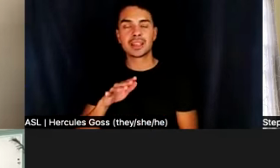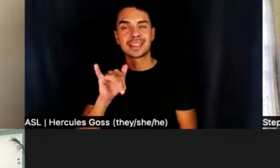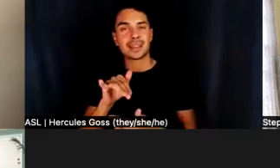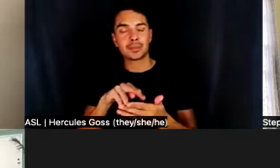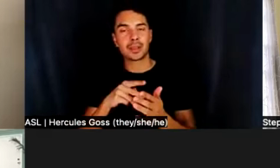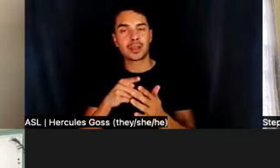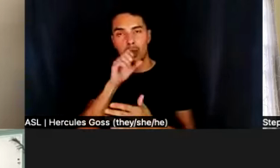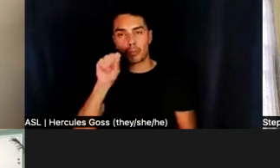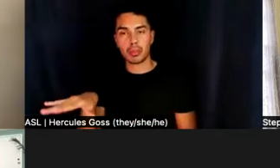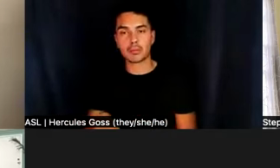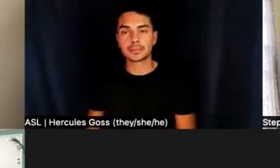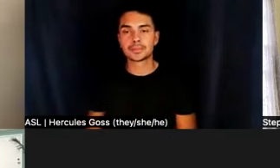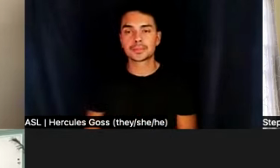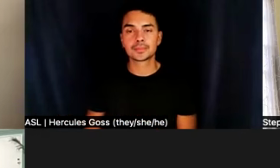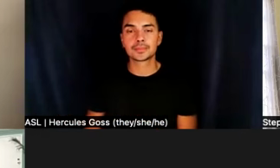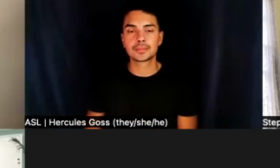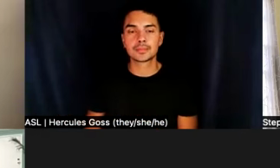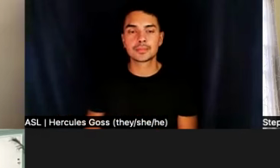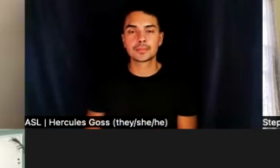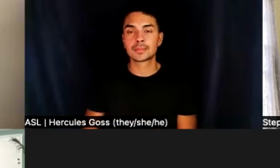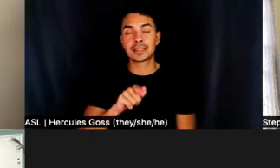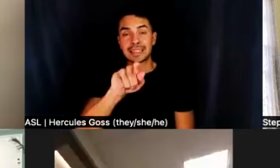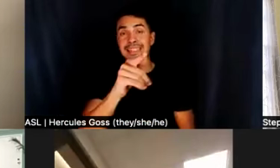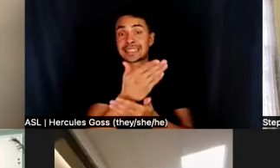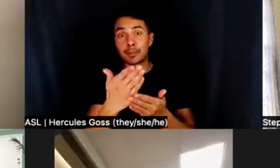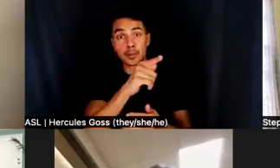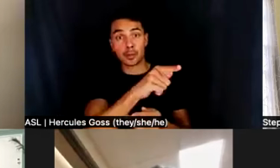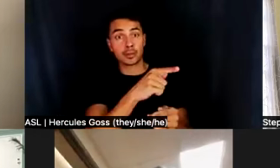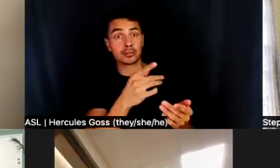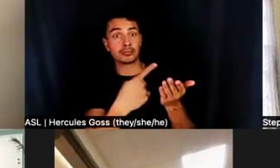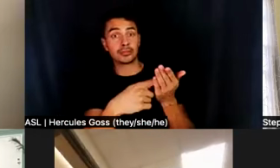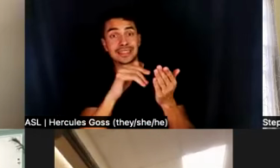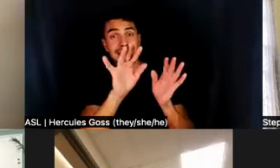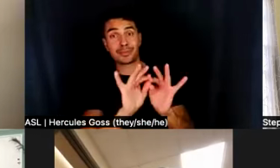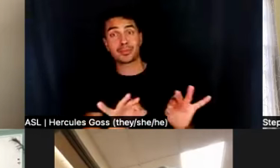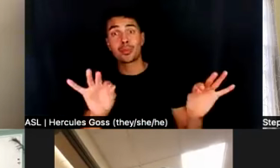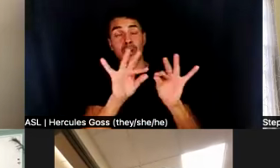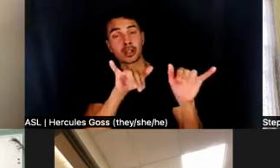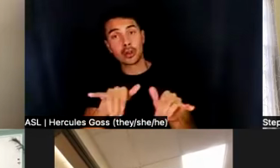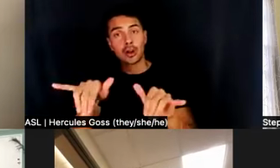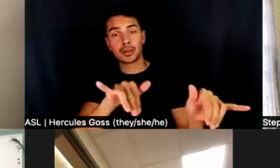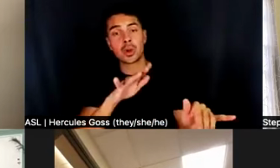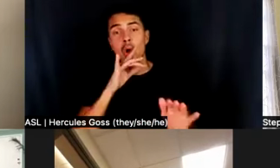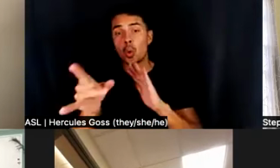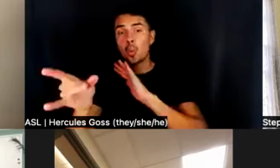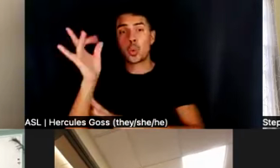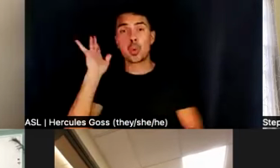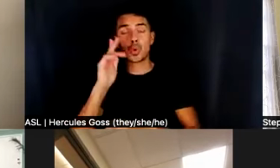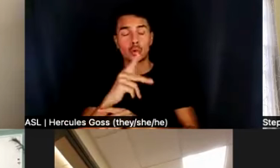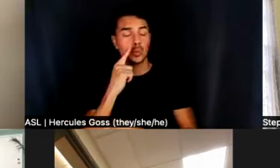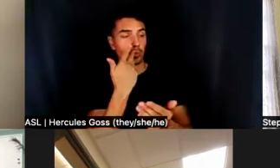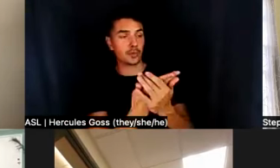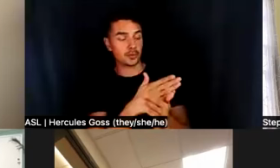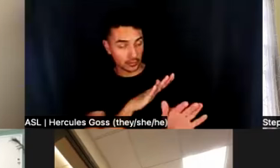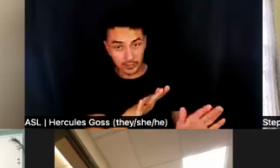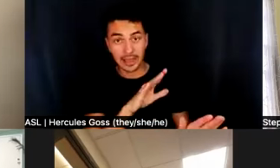I think you're hitting on something that is so common, and it's abhorrent to observe and to